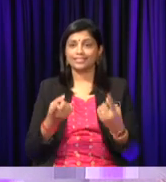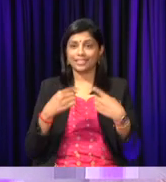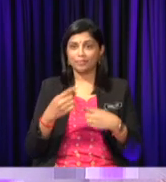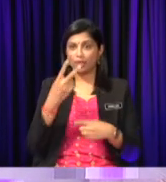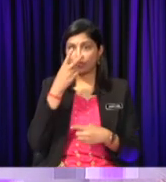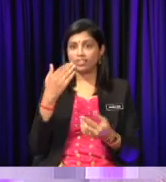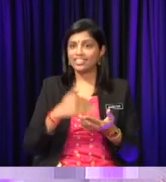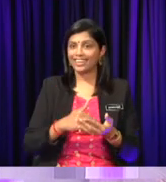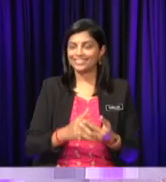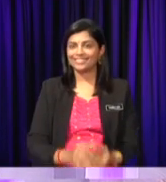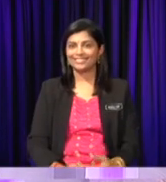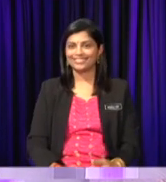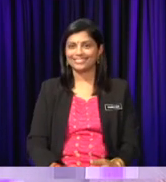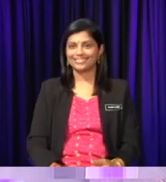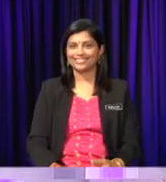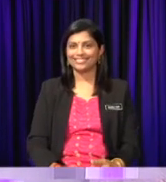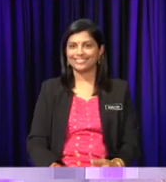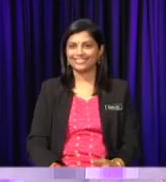SPM 2022.